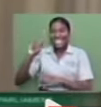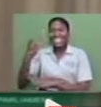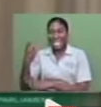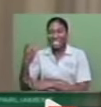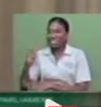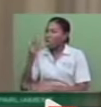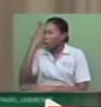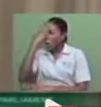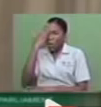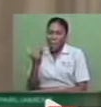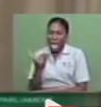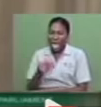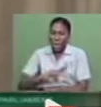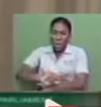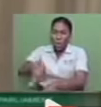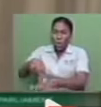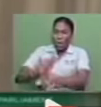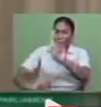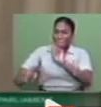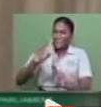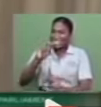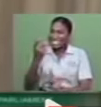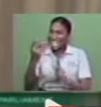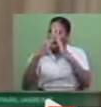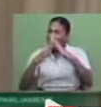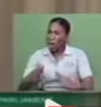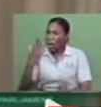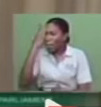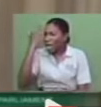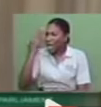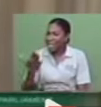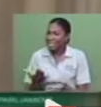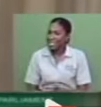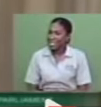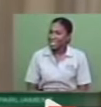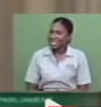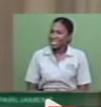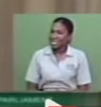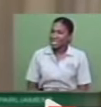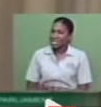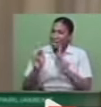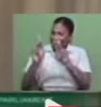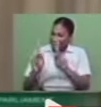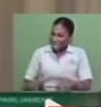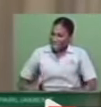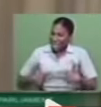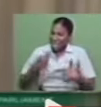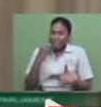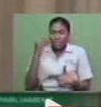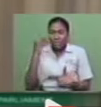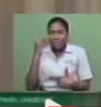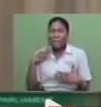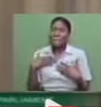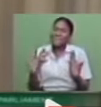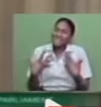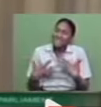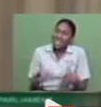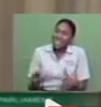public servant who built a house over time, over years, now retired and so on. You really want to advantage these poor old